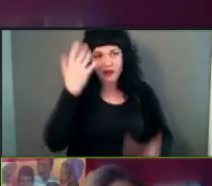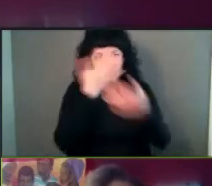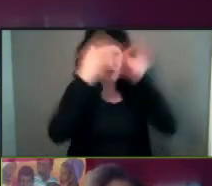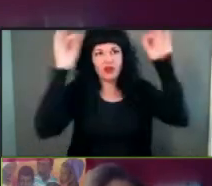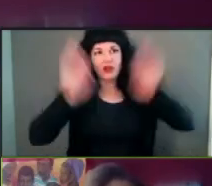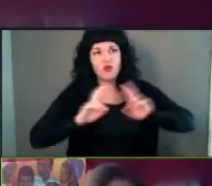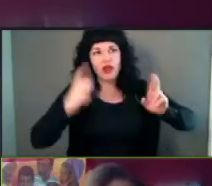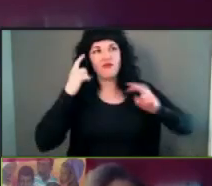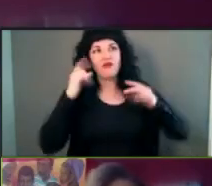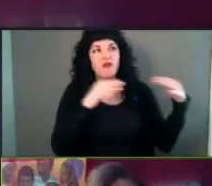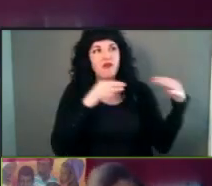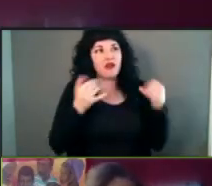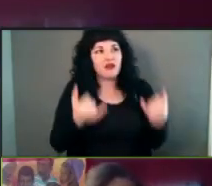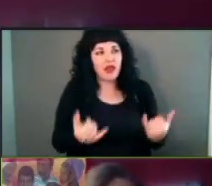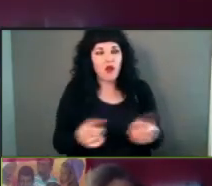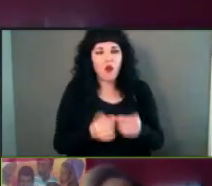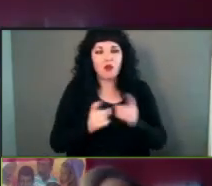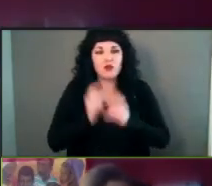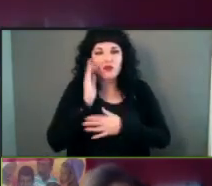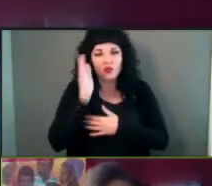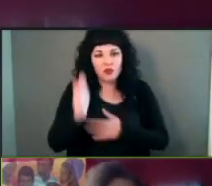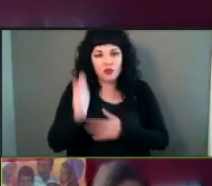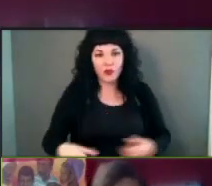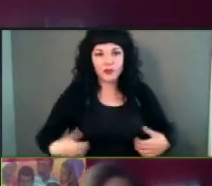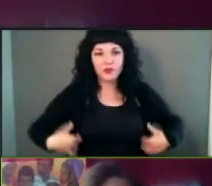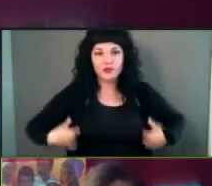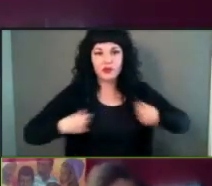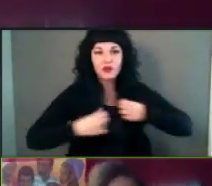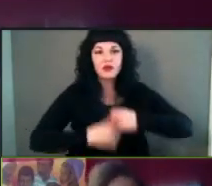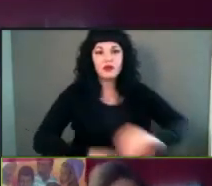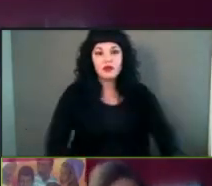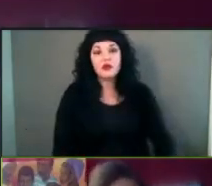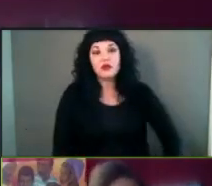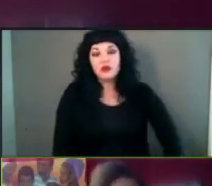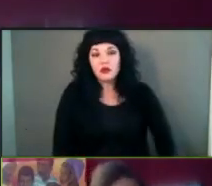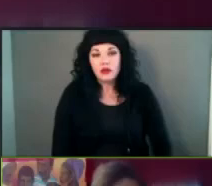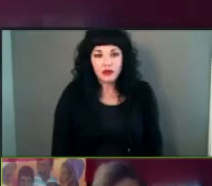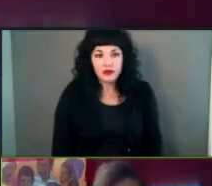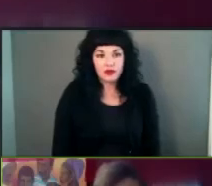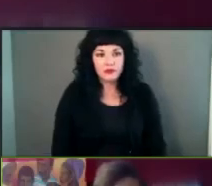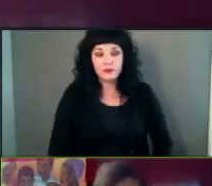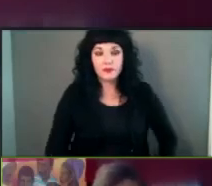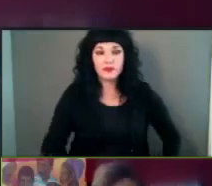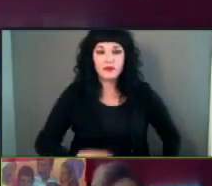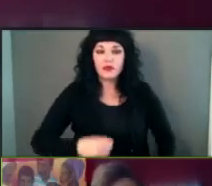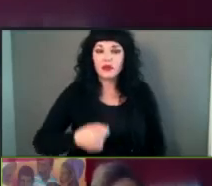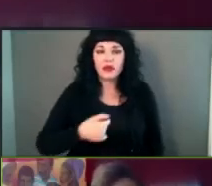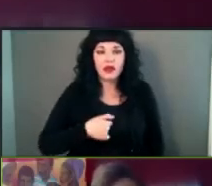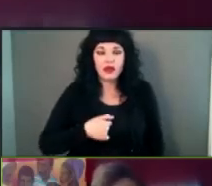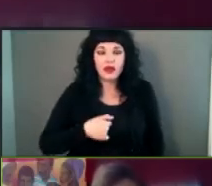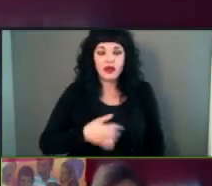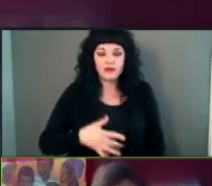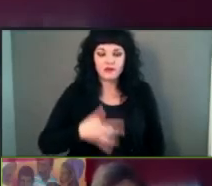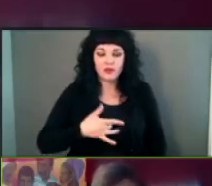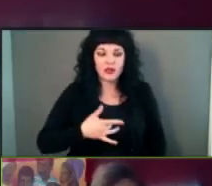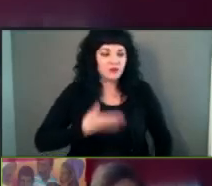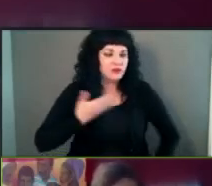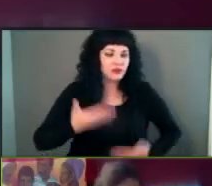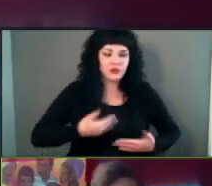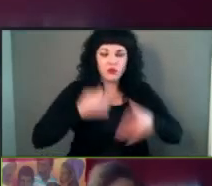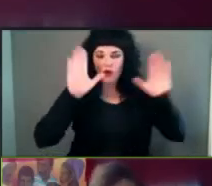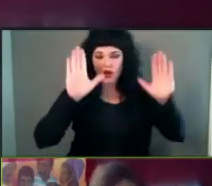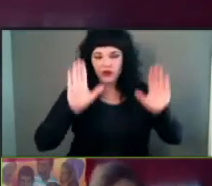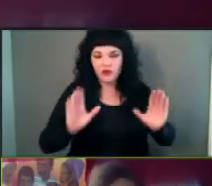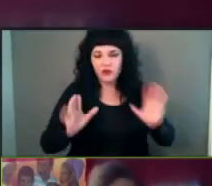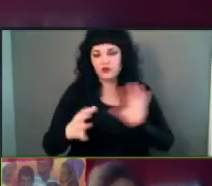battle, it's marvelous. It is wonderful to be part of such a coalition that has so many people ready to battle on